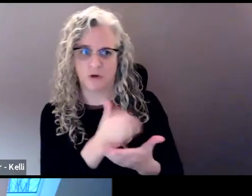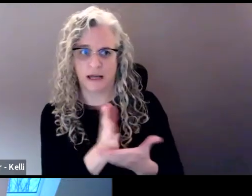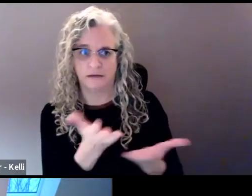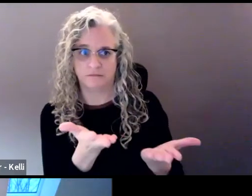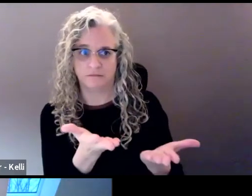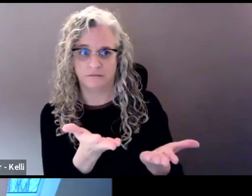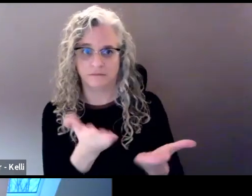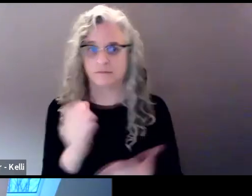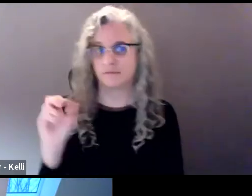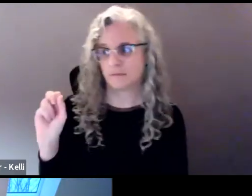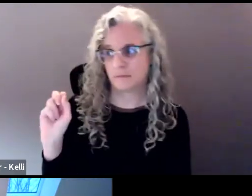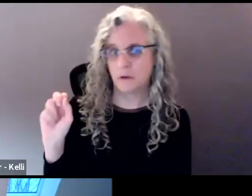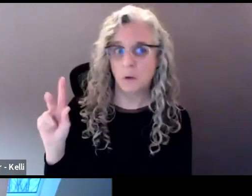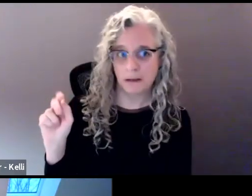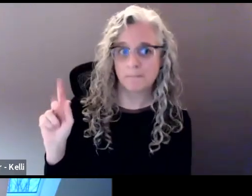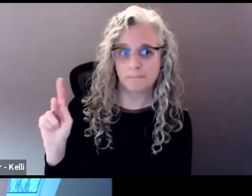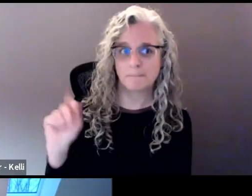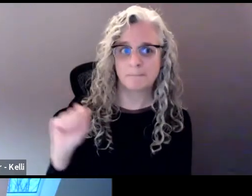Okay.